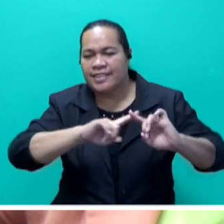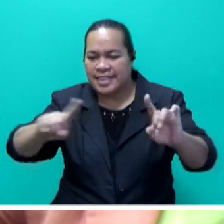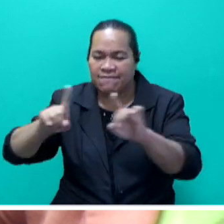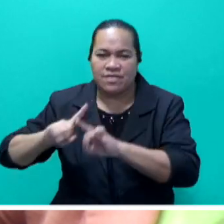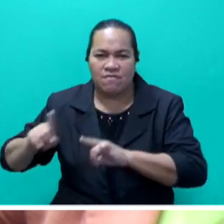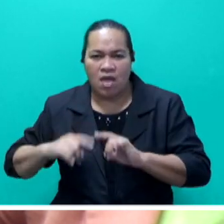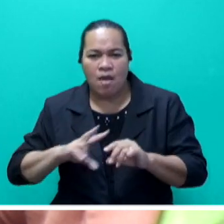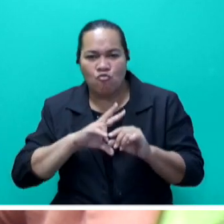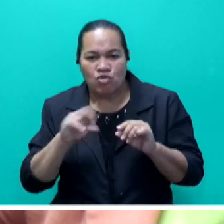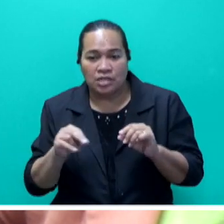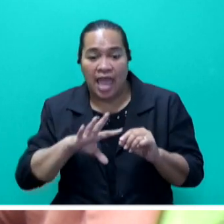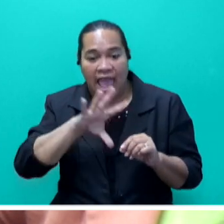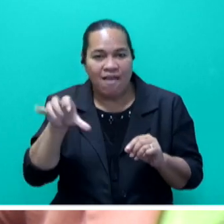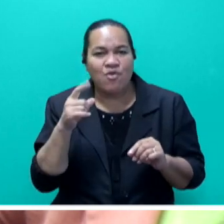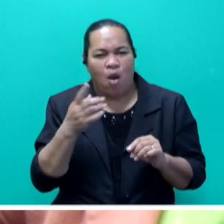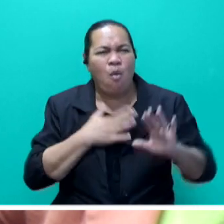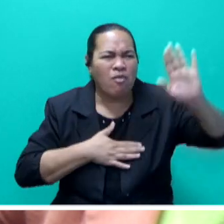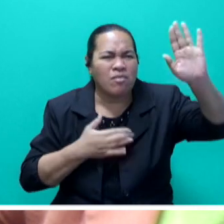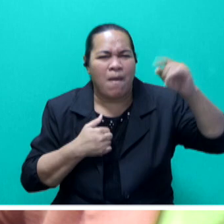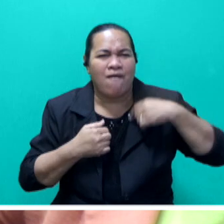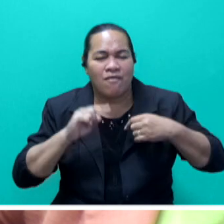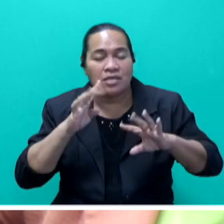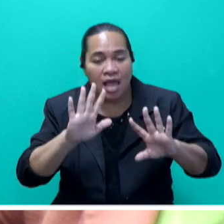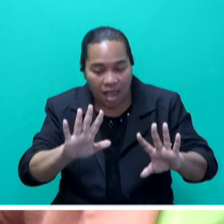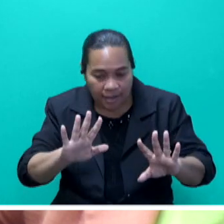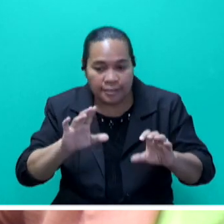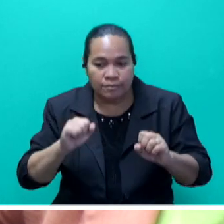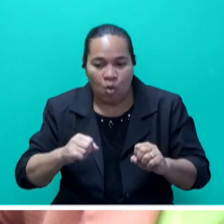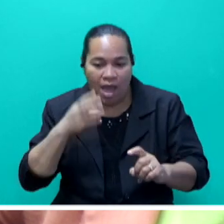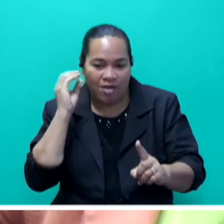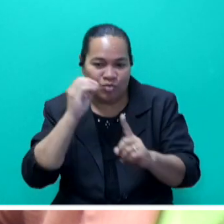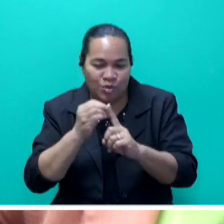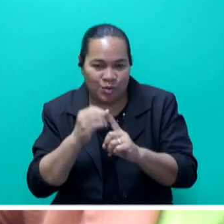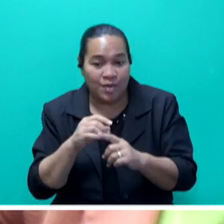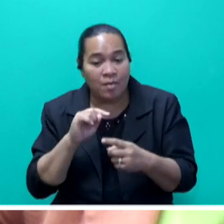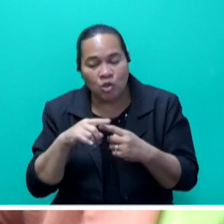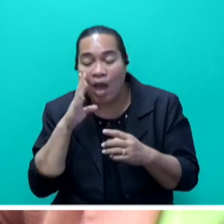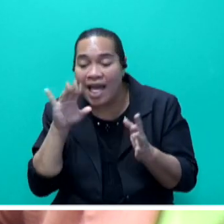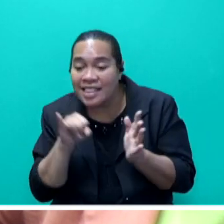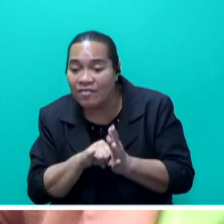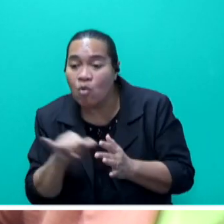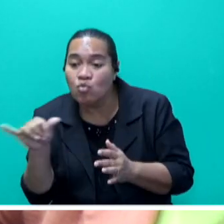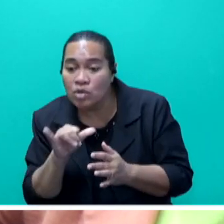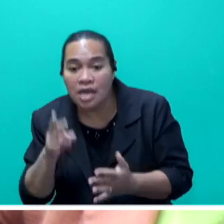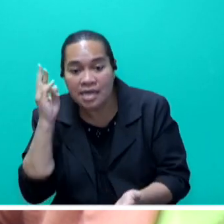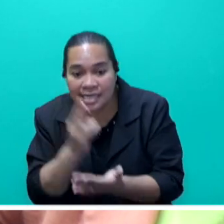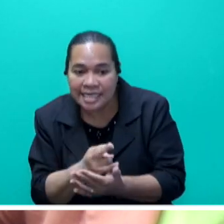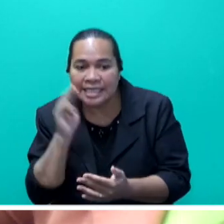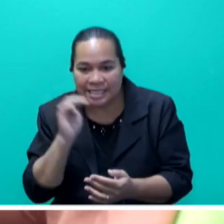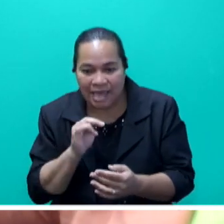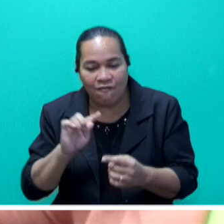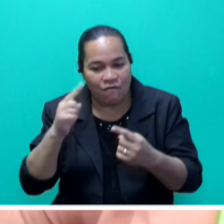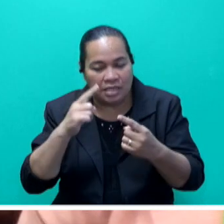Fiji. Everybody wants their bridge to be fixed using its objective criteria. It's identified the ones that we have had to fix first and